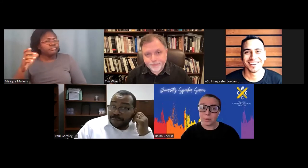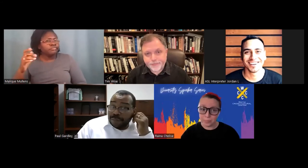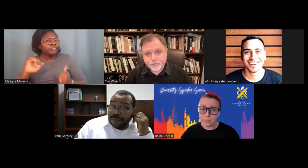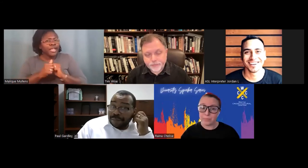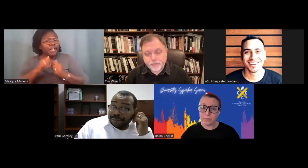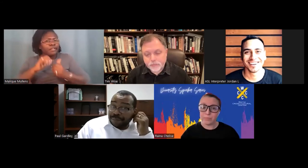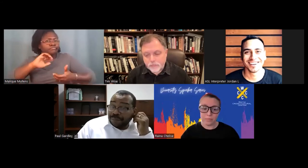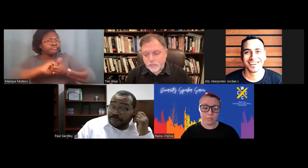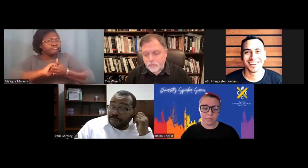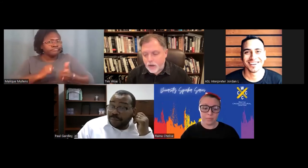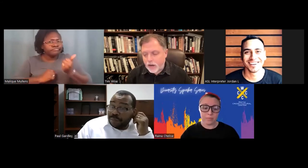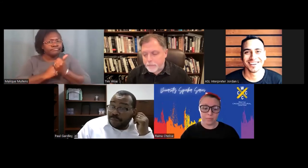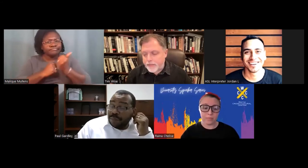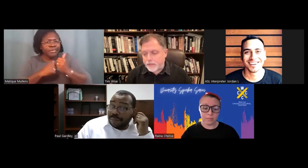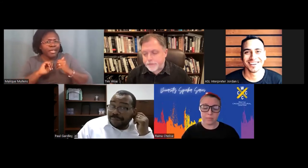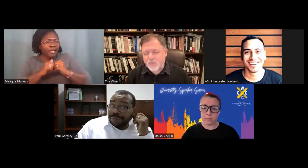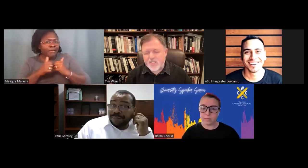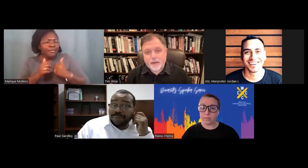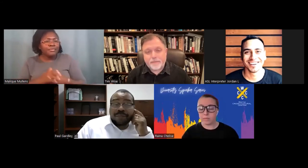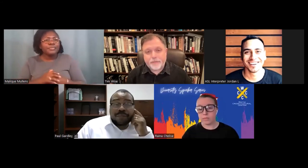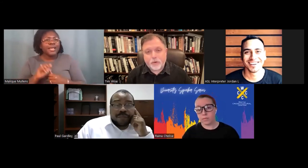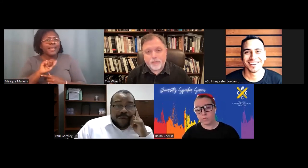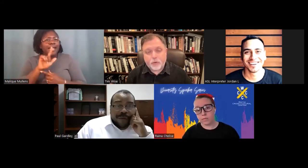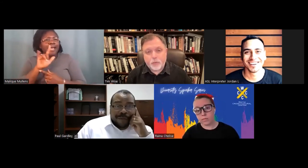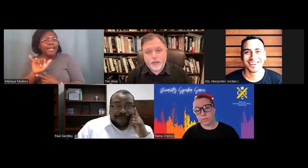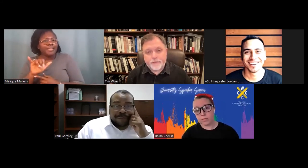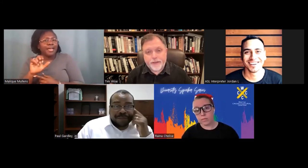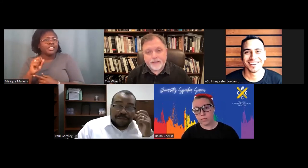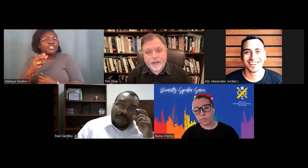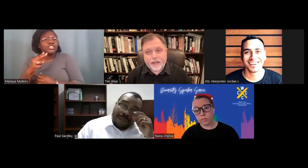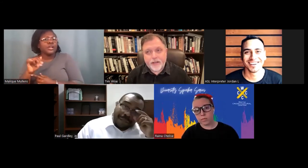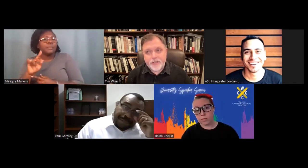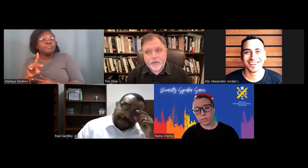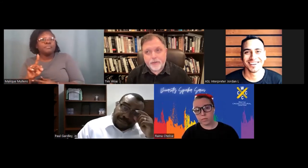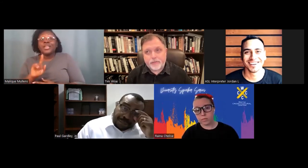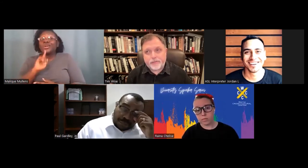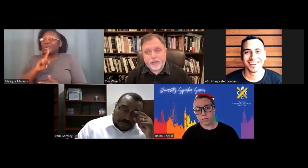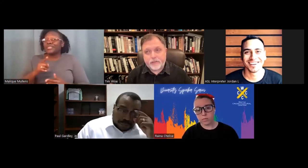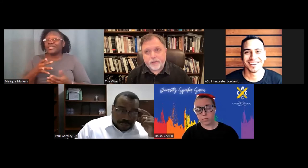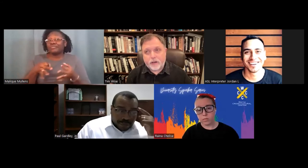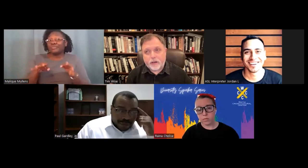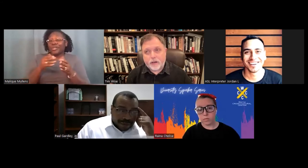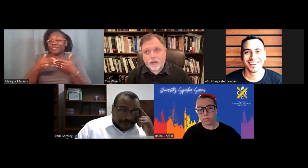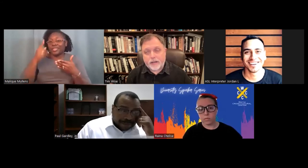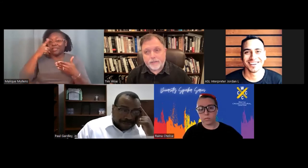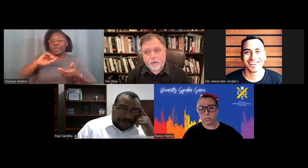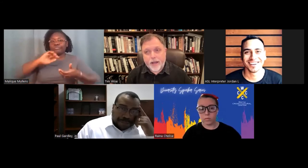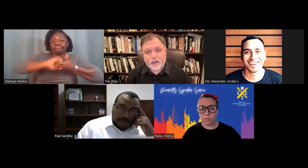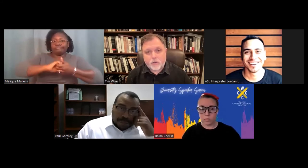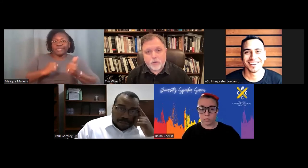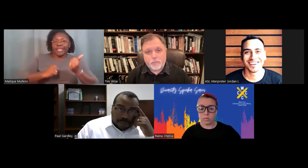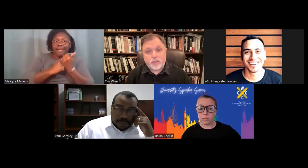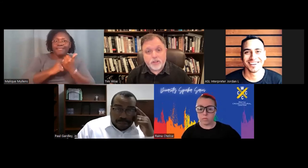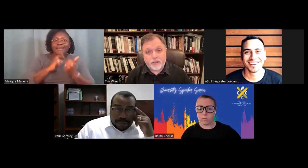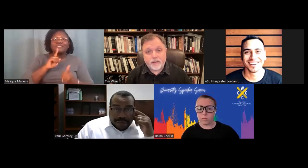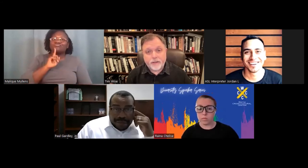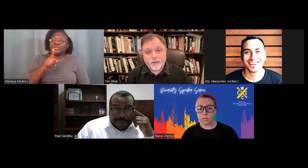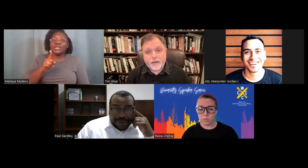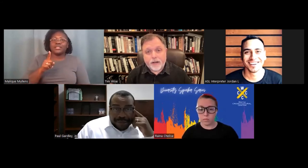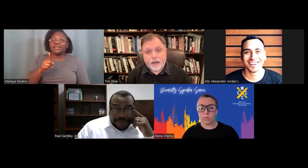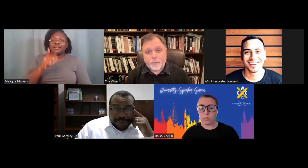allyship. I think the first step for really effective allyship is a kind of radical